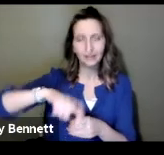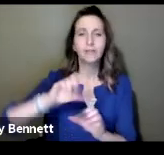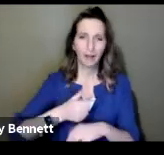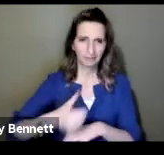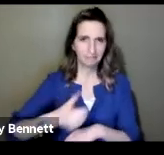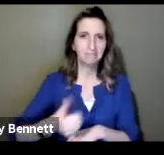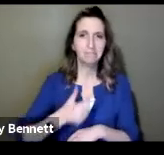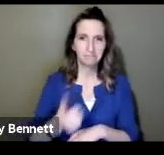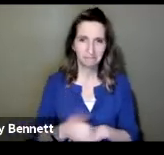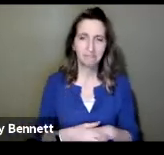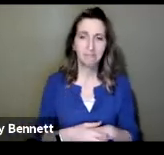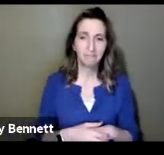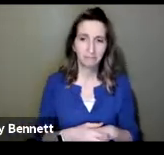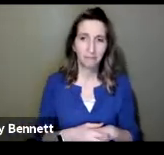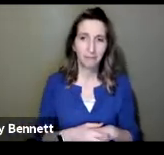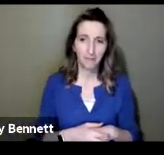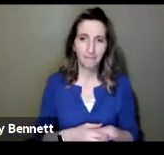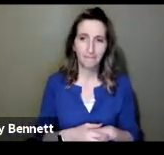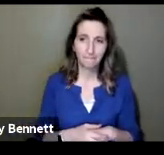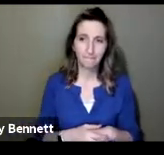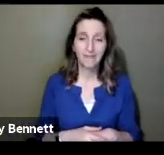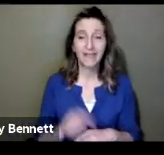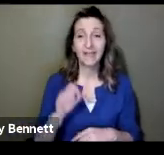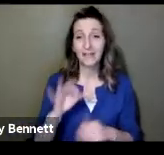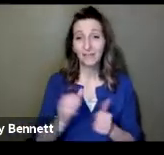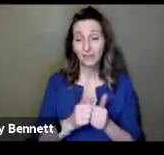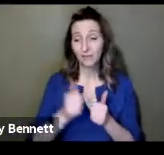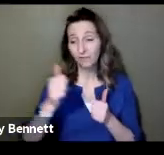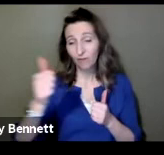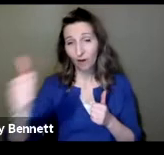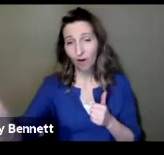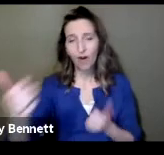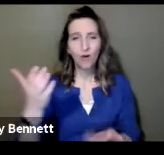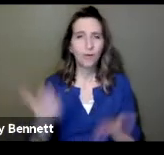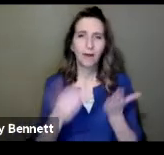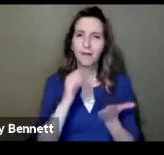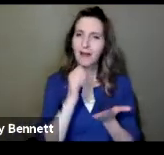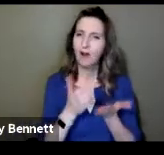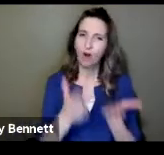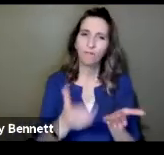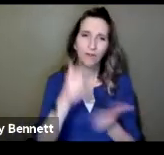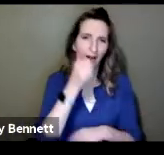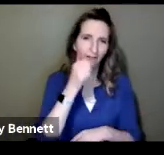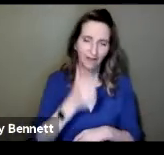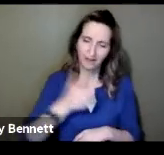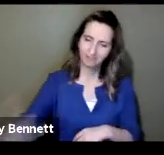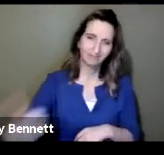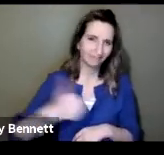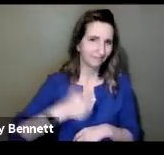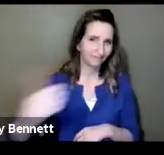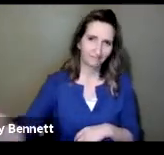may not offer daily transportation in a Pacific parish. And then that will